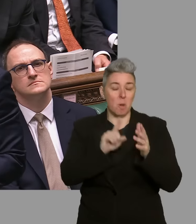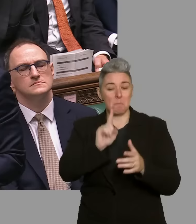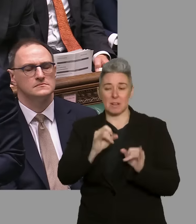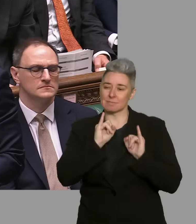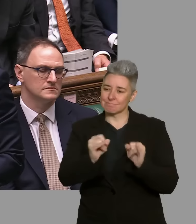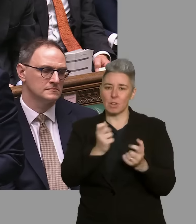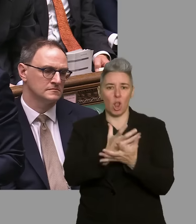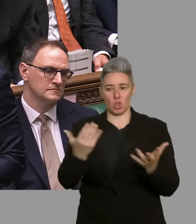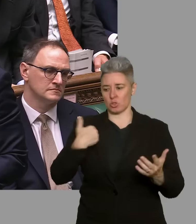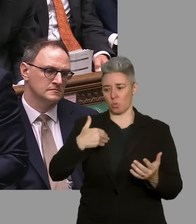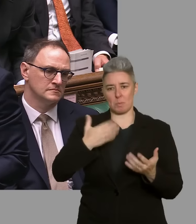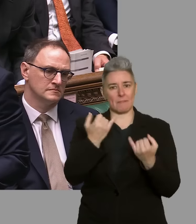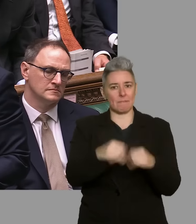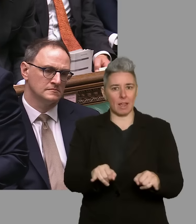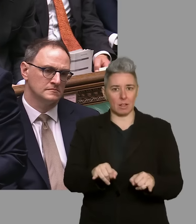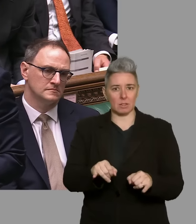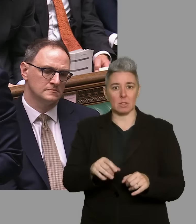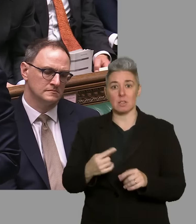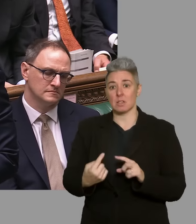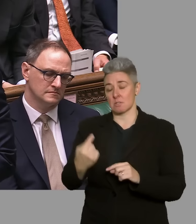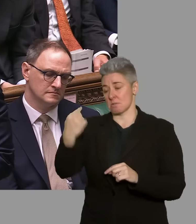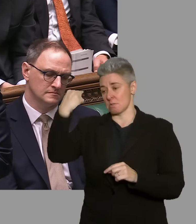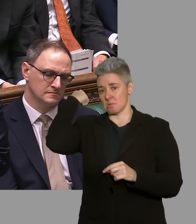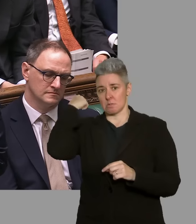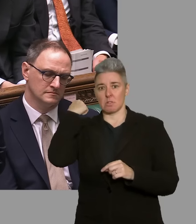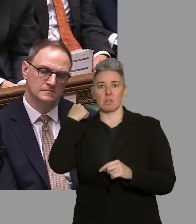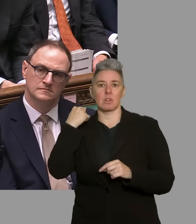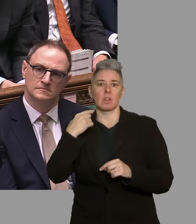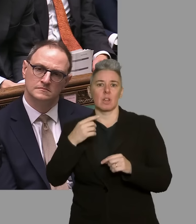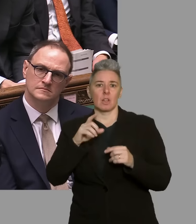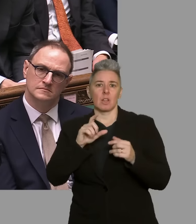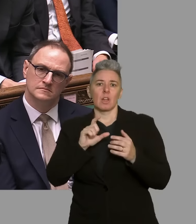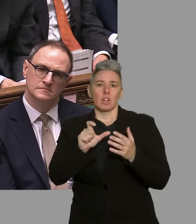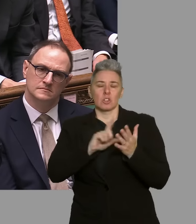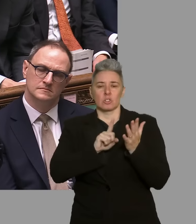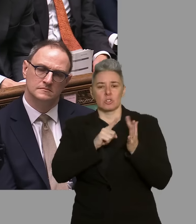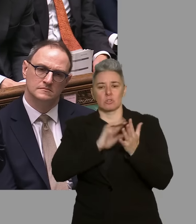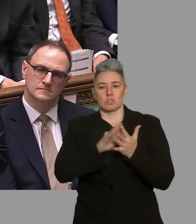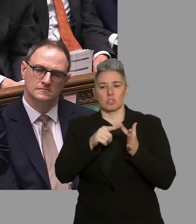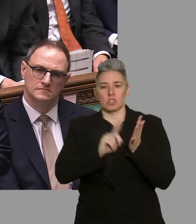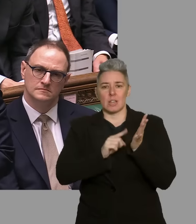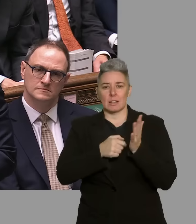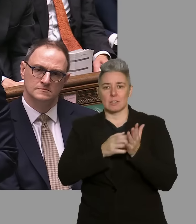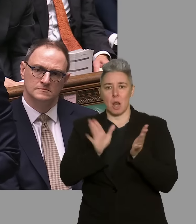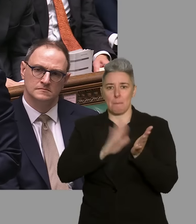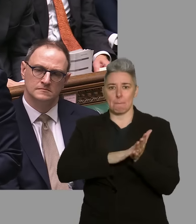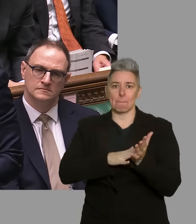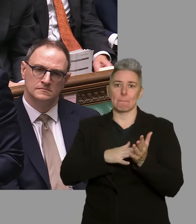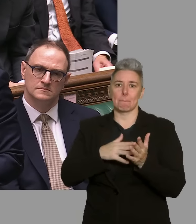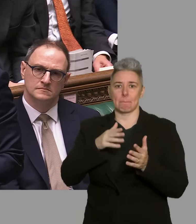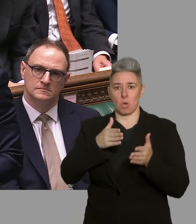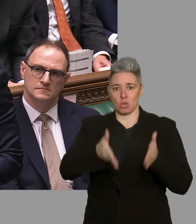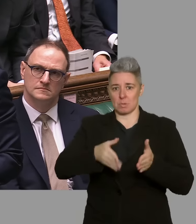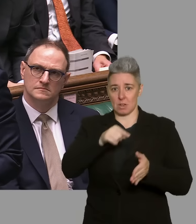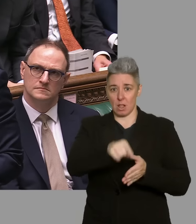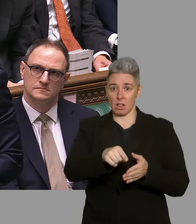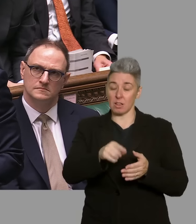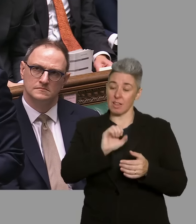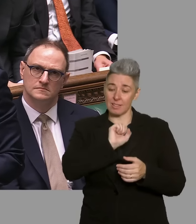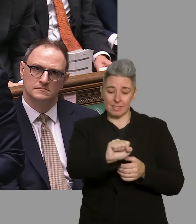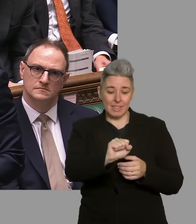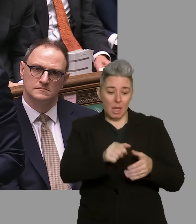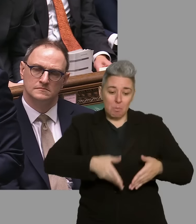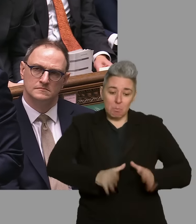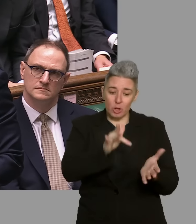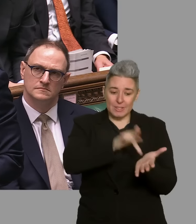in 2022. Last week we learned that there will be no decision about a potential plan for reopening it until spring next